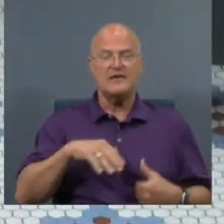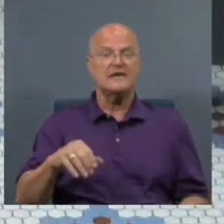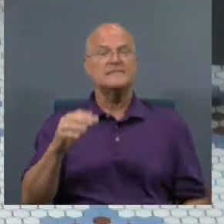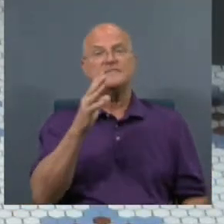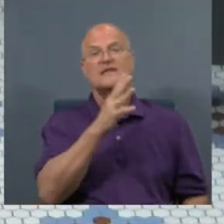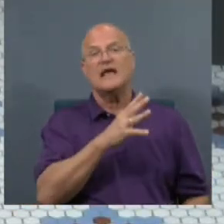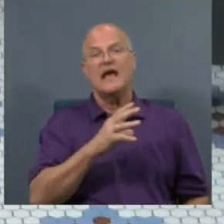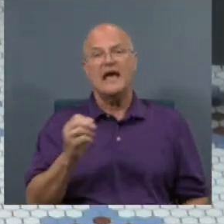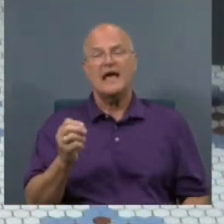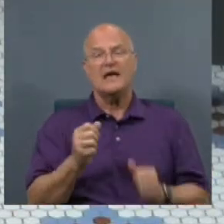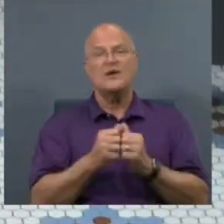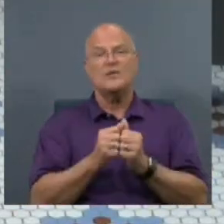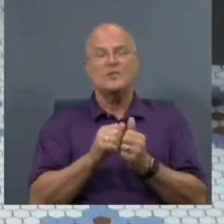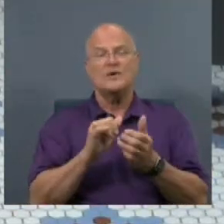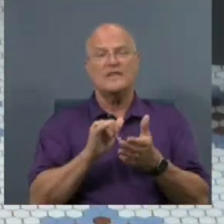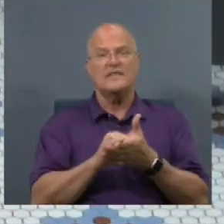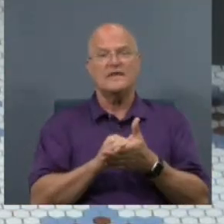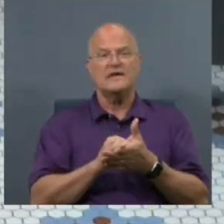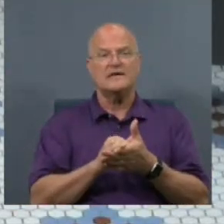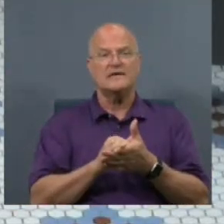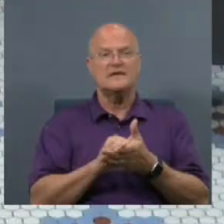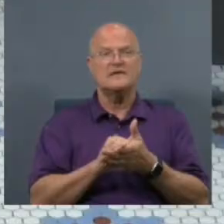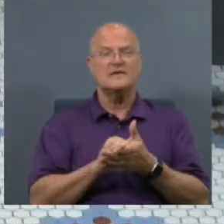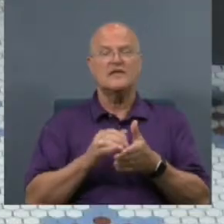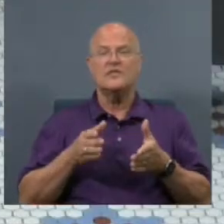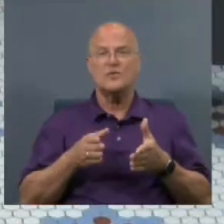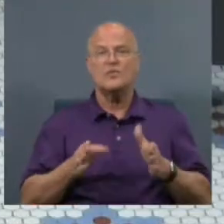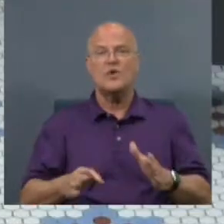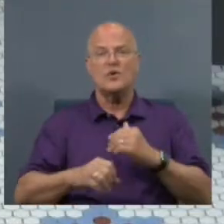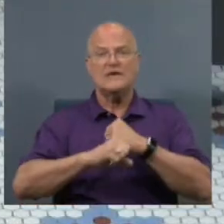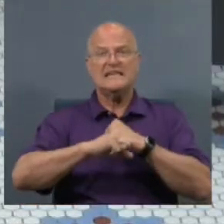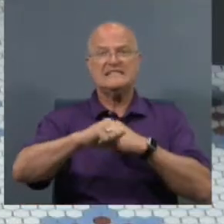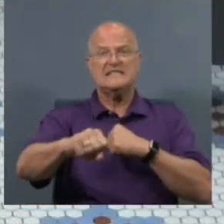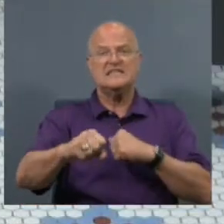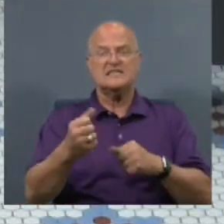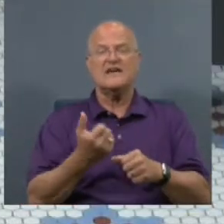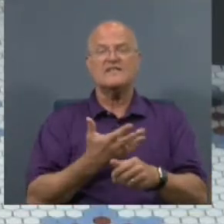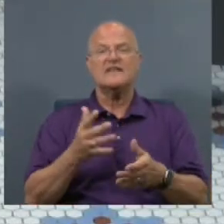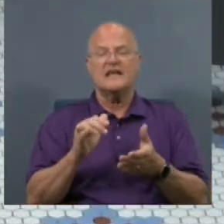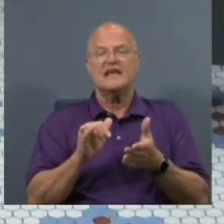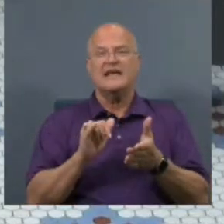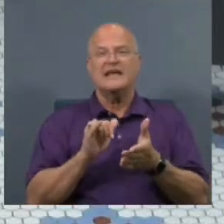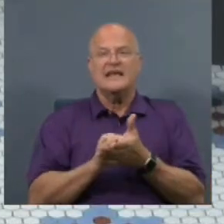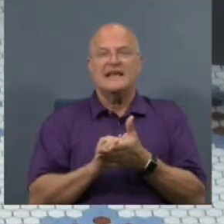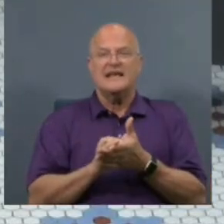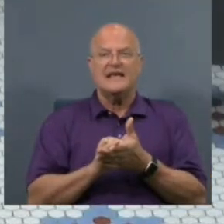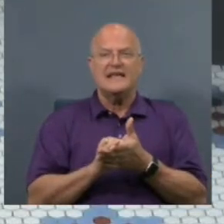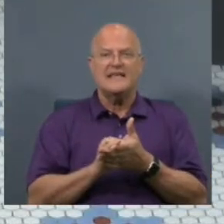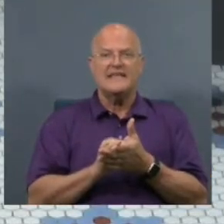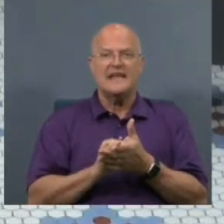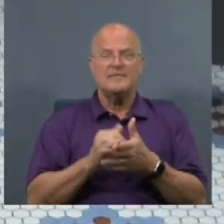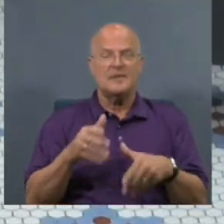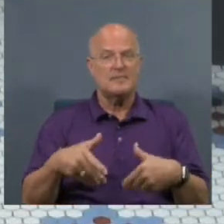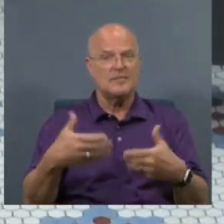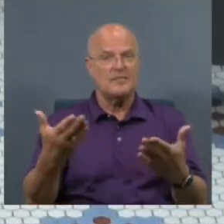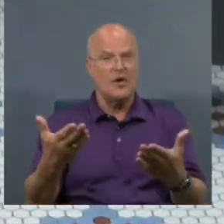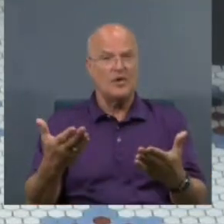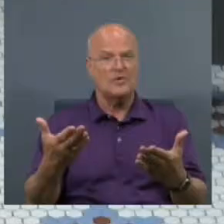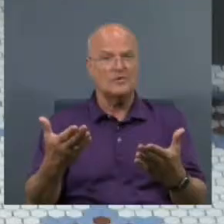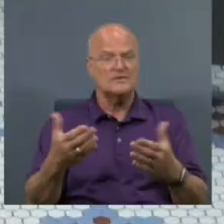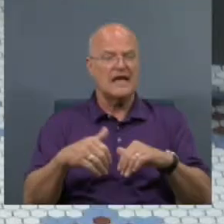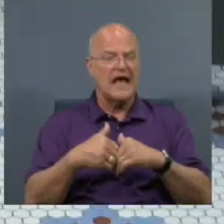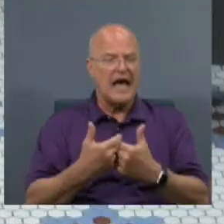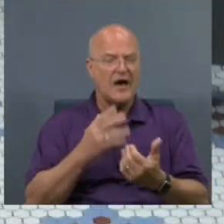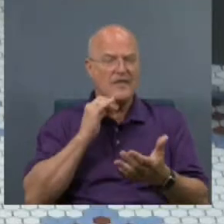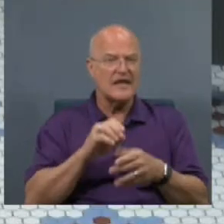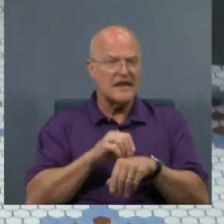And with the road extensions and everything that's being proposed, how